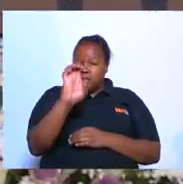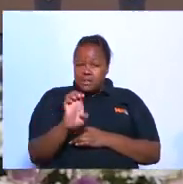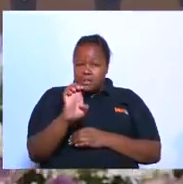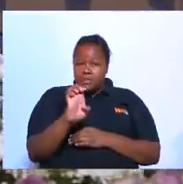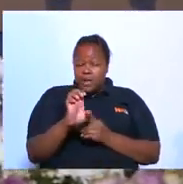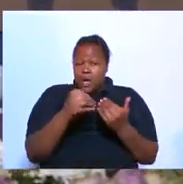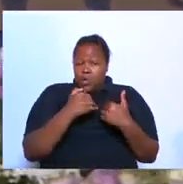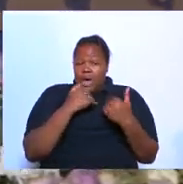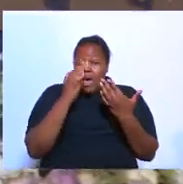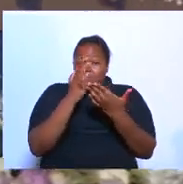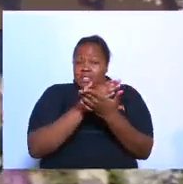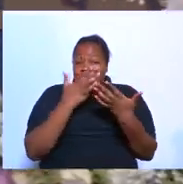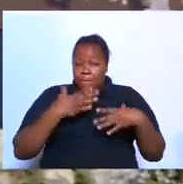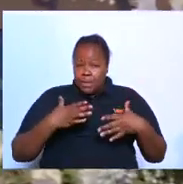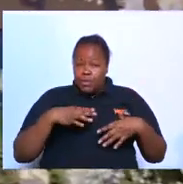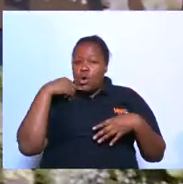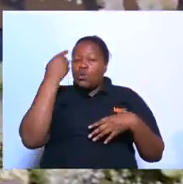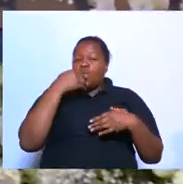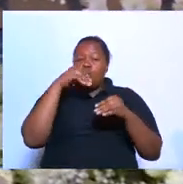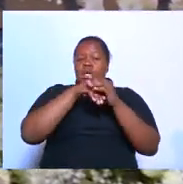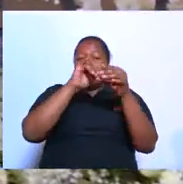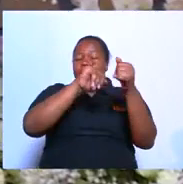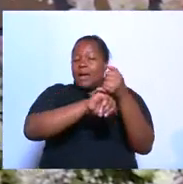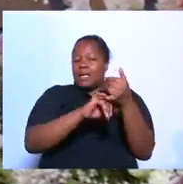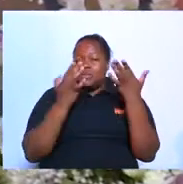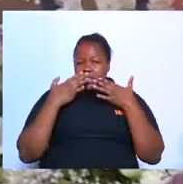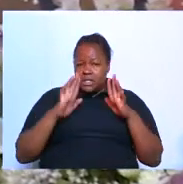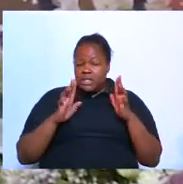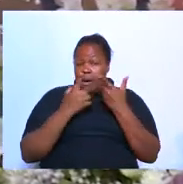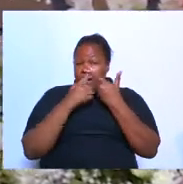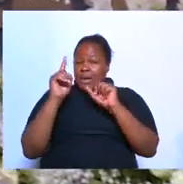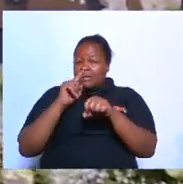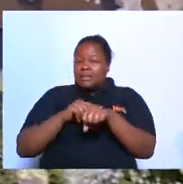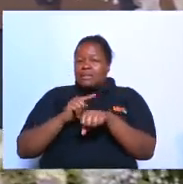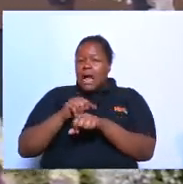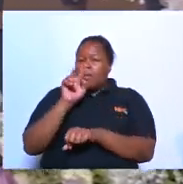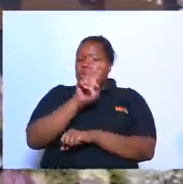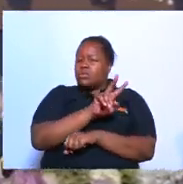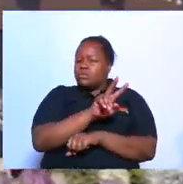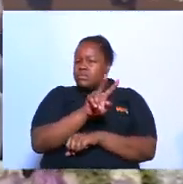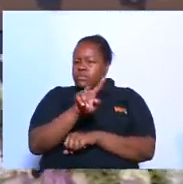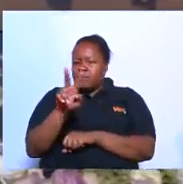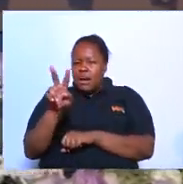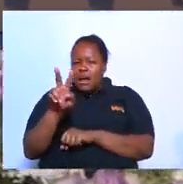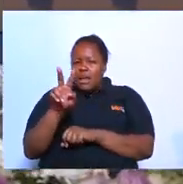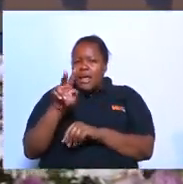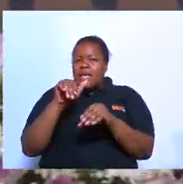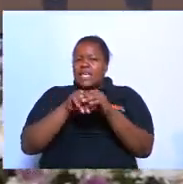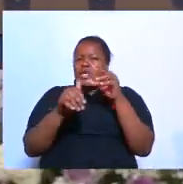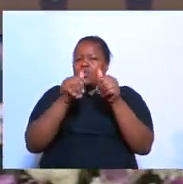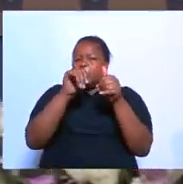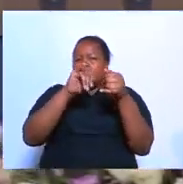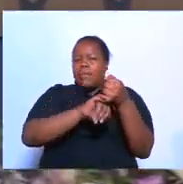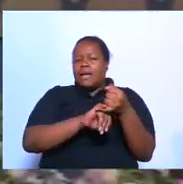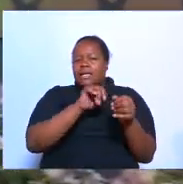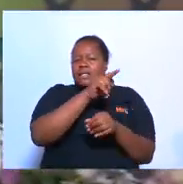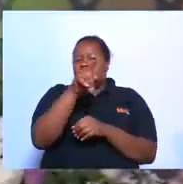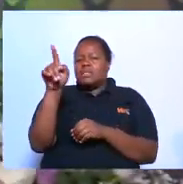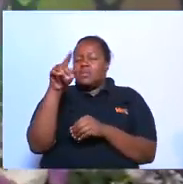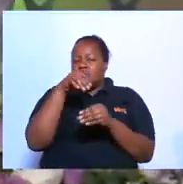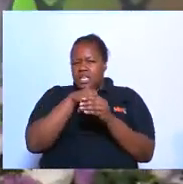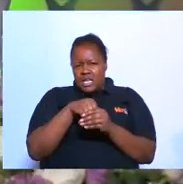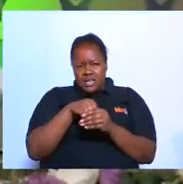there are some people are in marriage but when you look at them the kind of marriage they are in